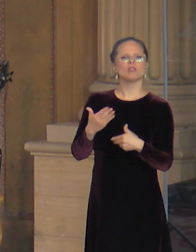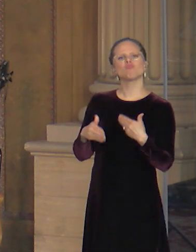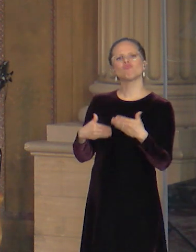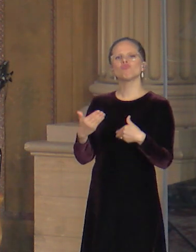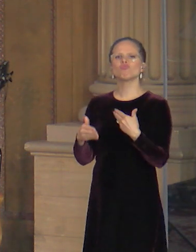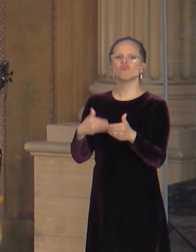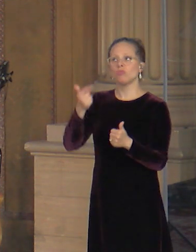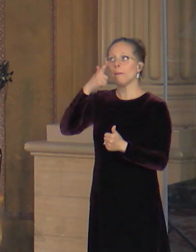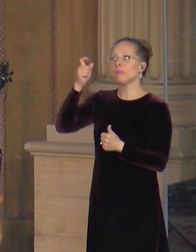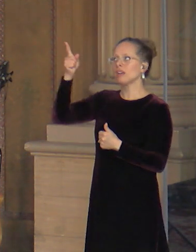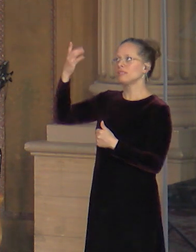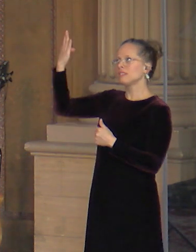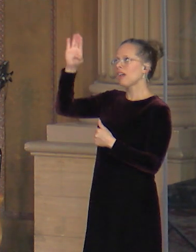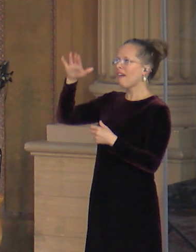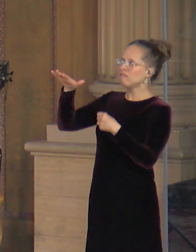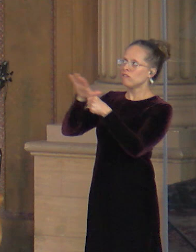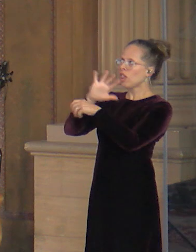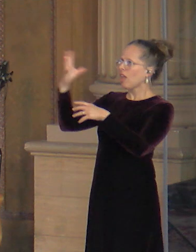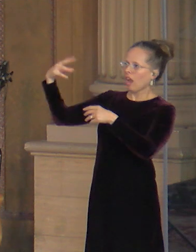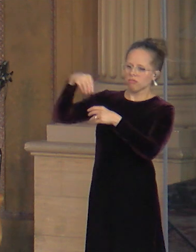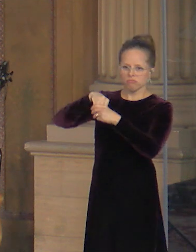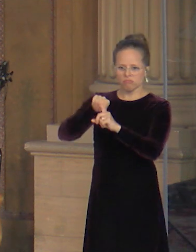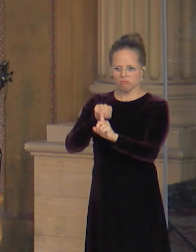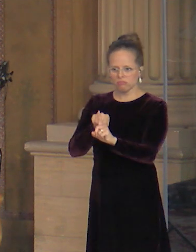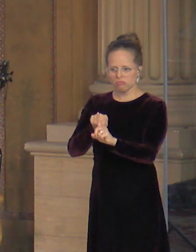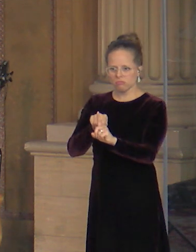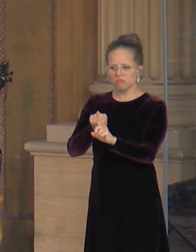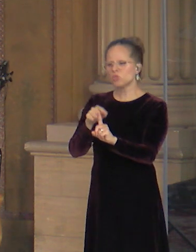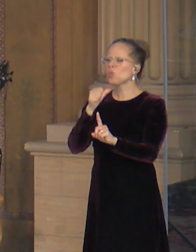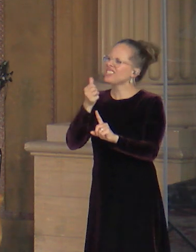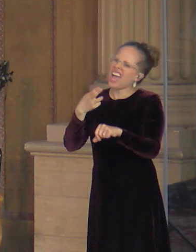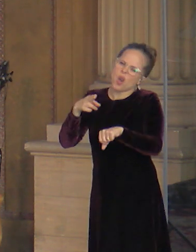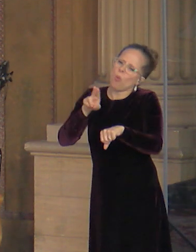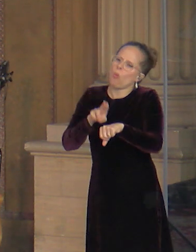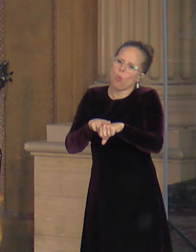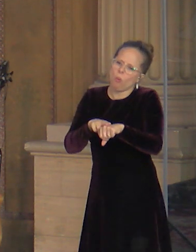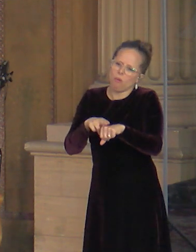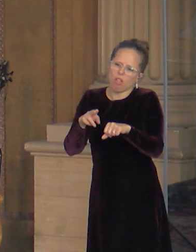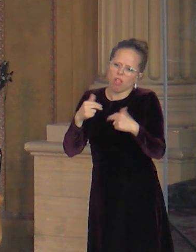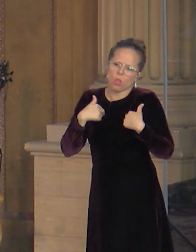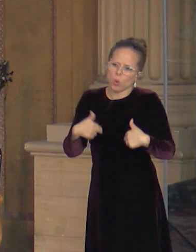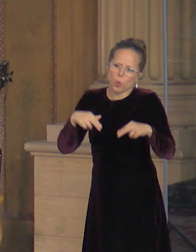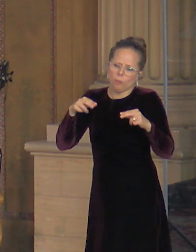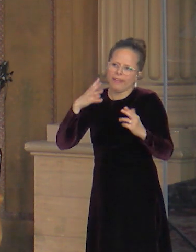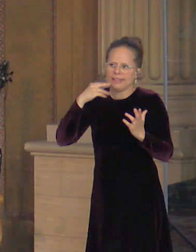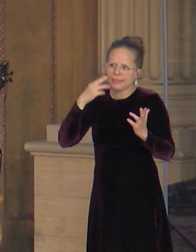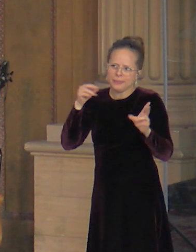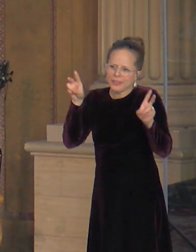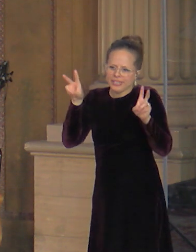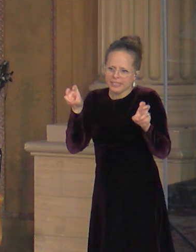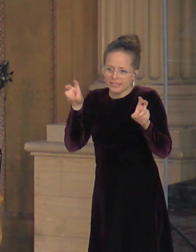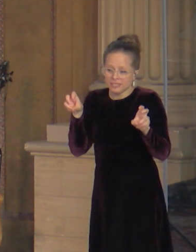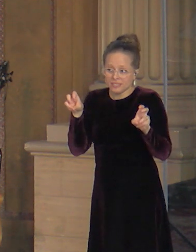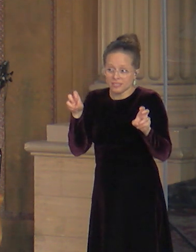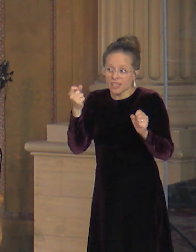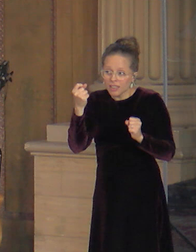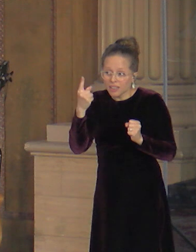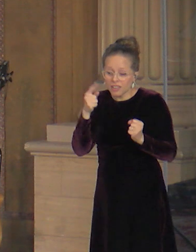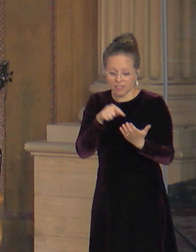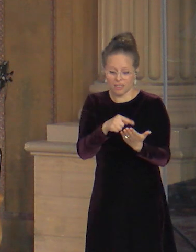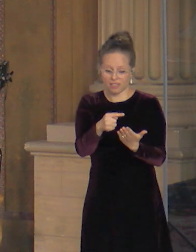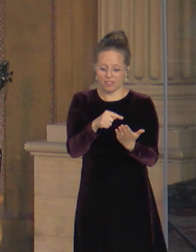of God dwelled in him so he didn't have the normal human experience but verse two actually